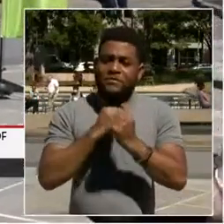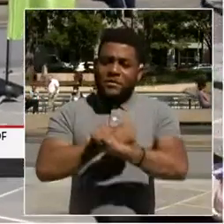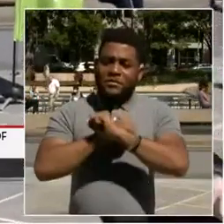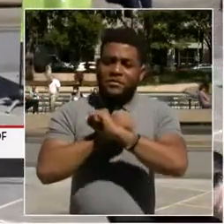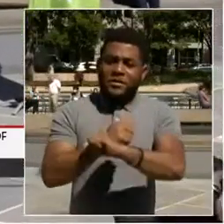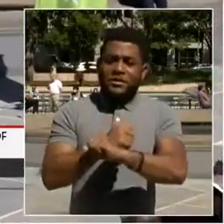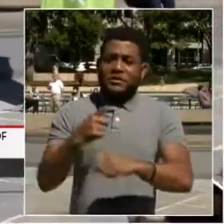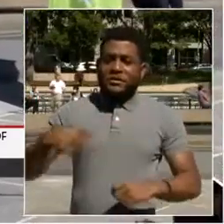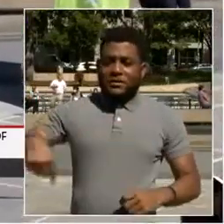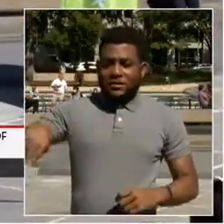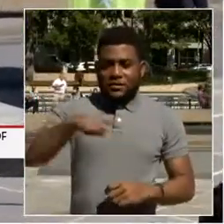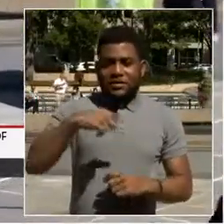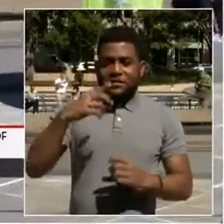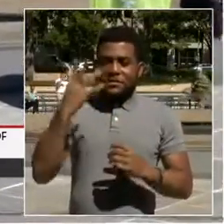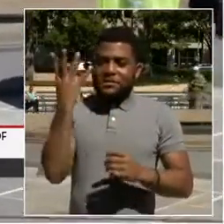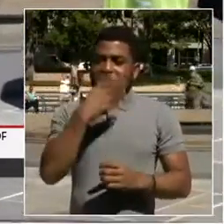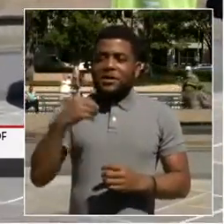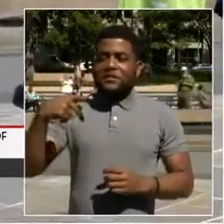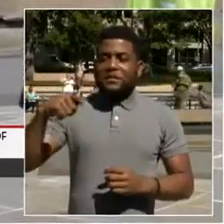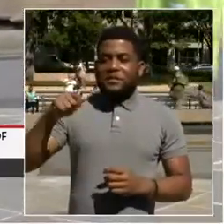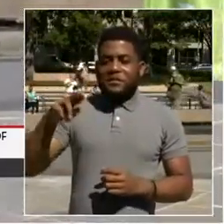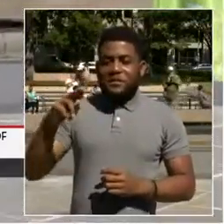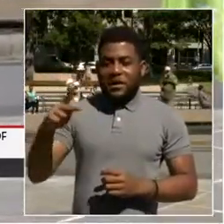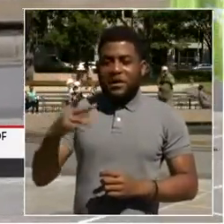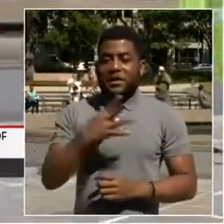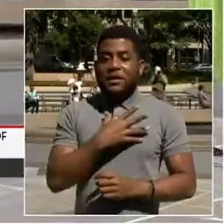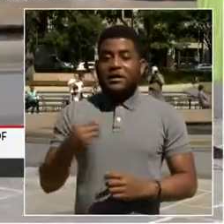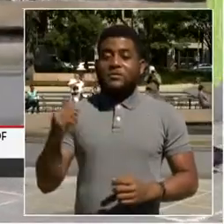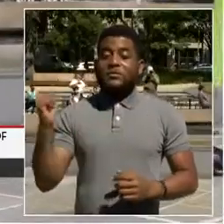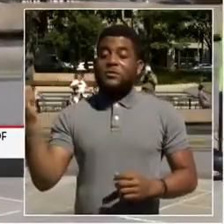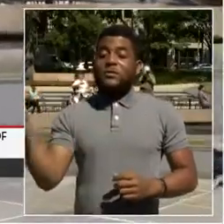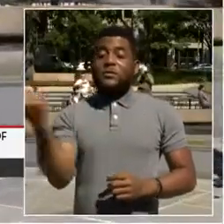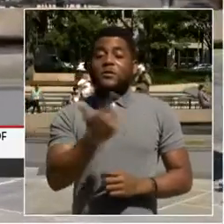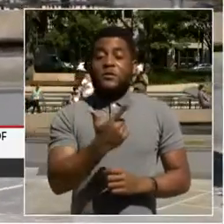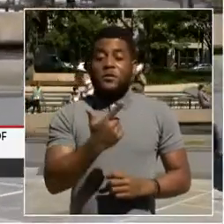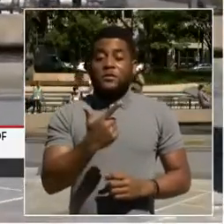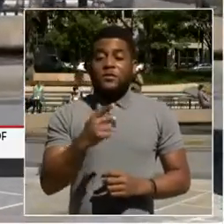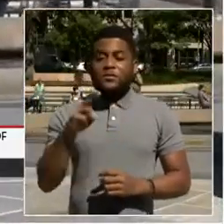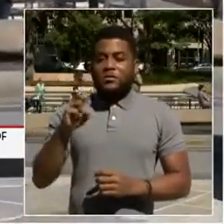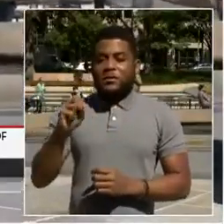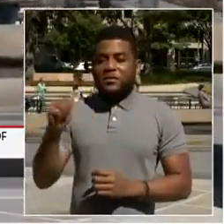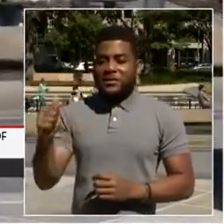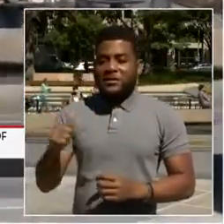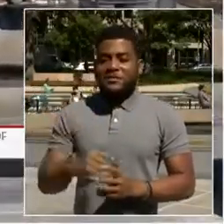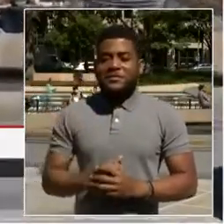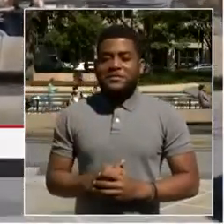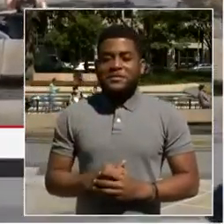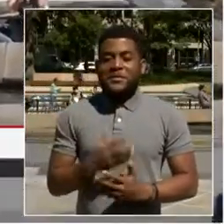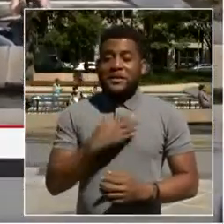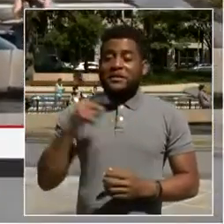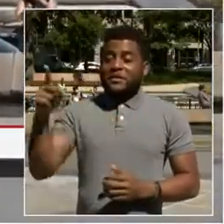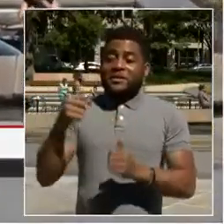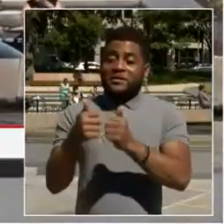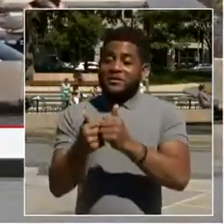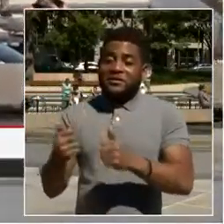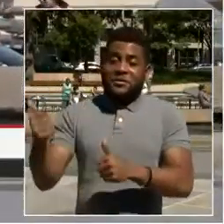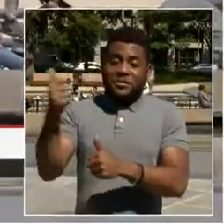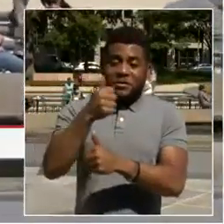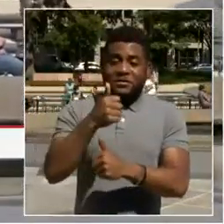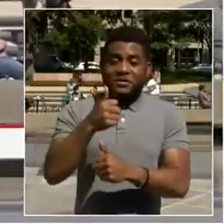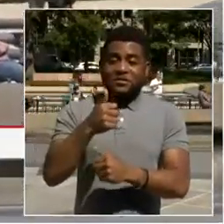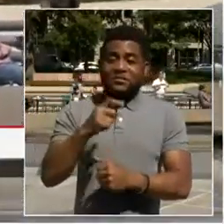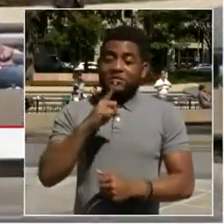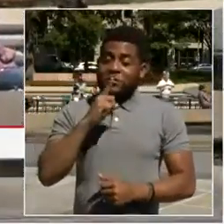most beautiful parks anywhere in the United States of America. Superintendent Reinbold, to your team, I want to